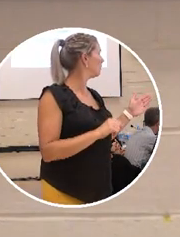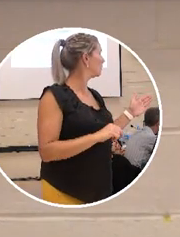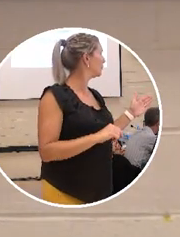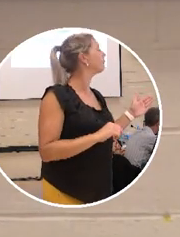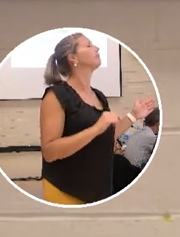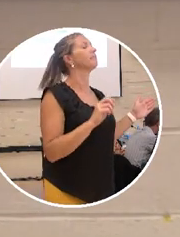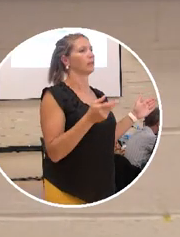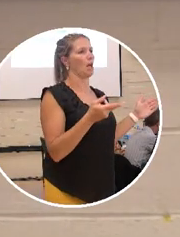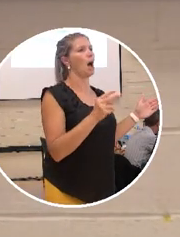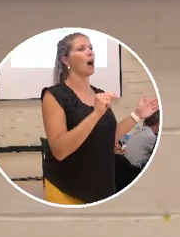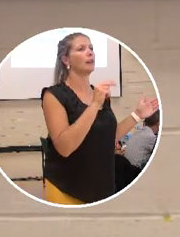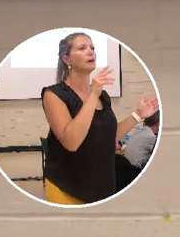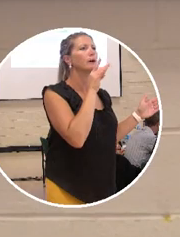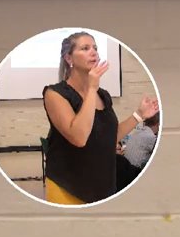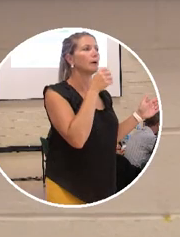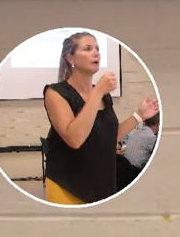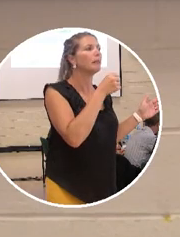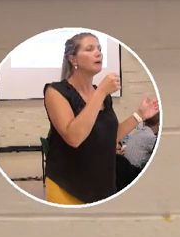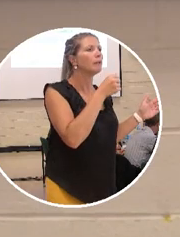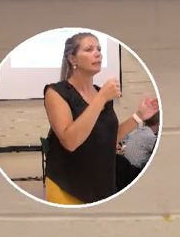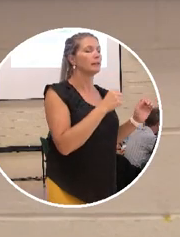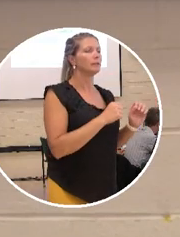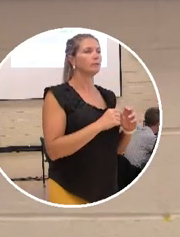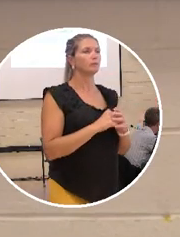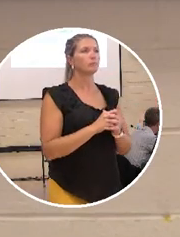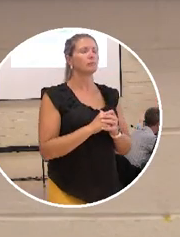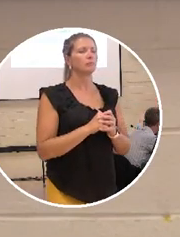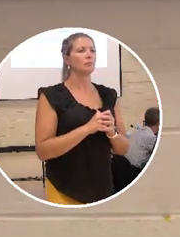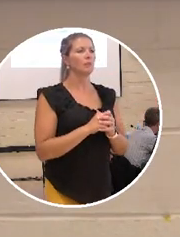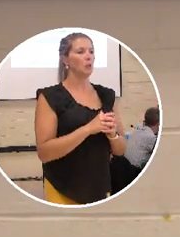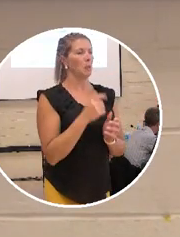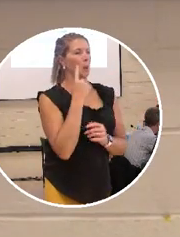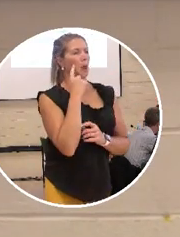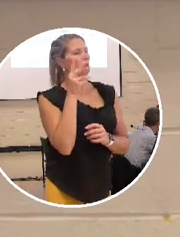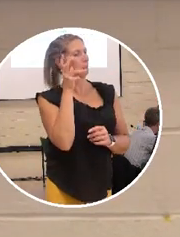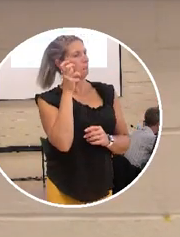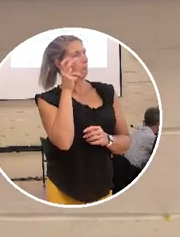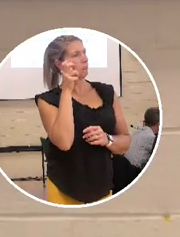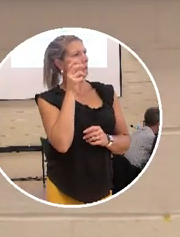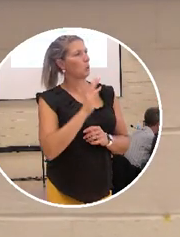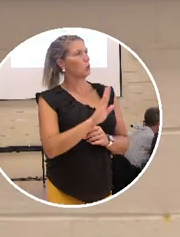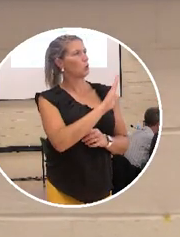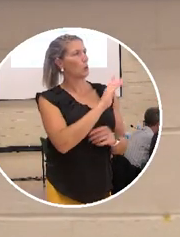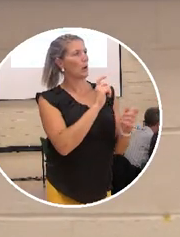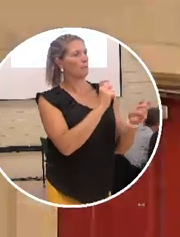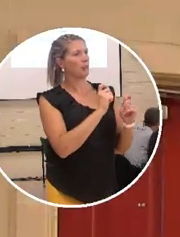Oh, there it is. In terms of the amendments to the Constitution and bylaws,